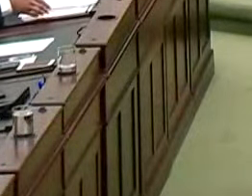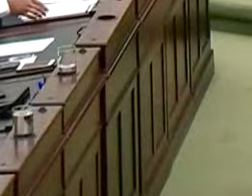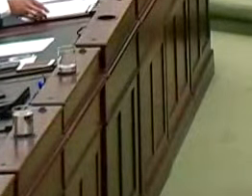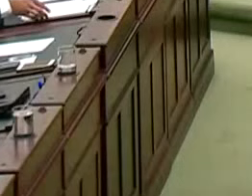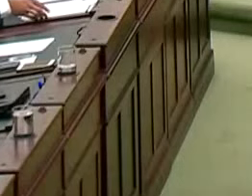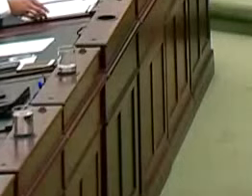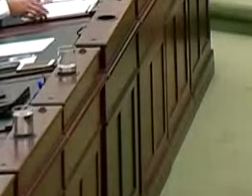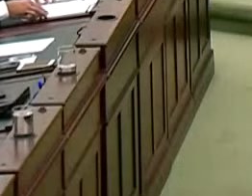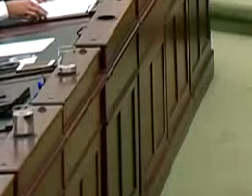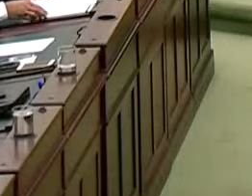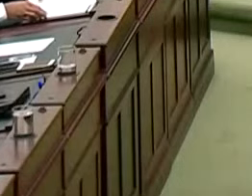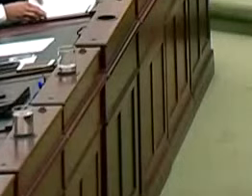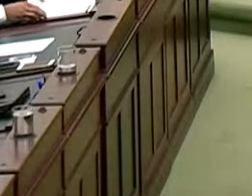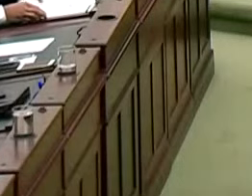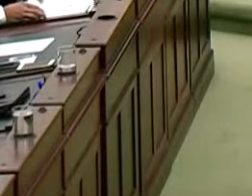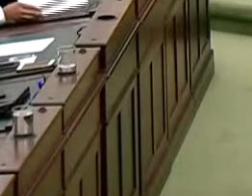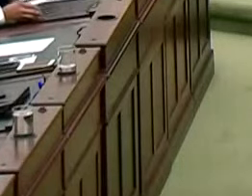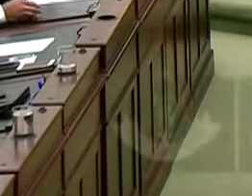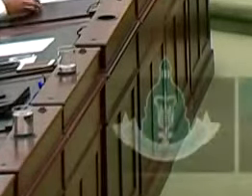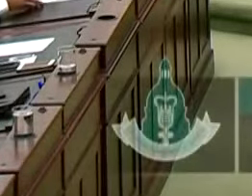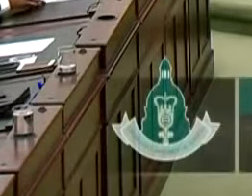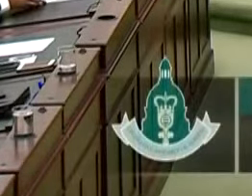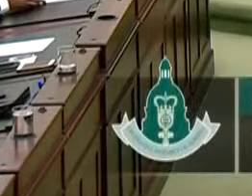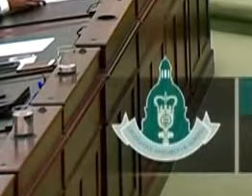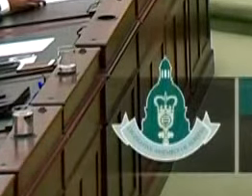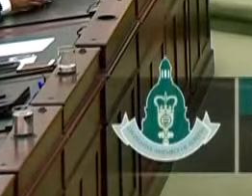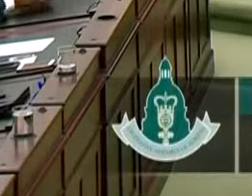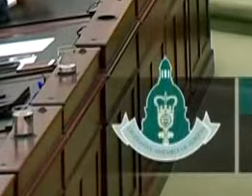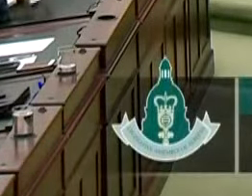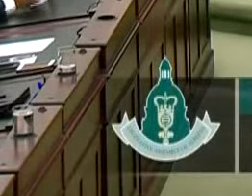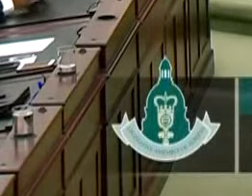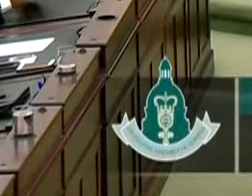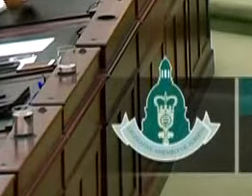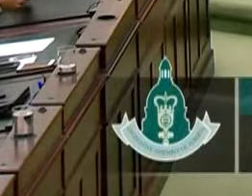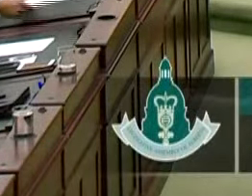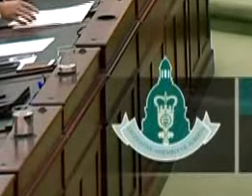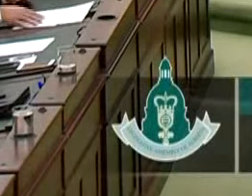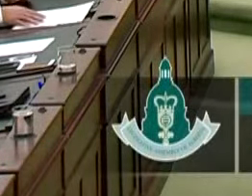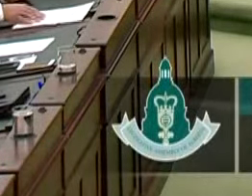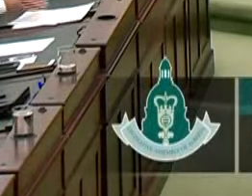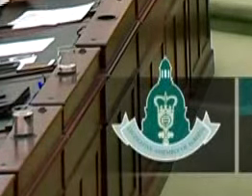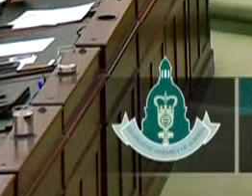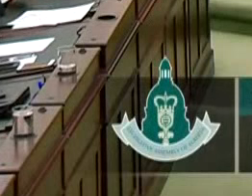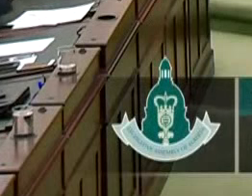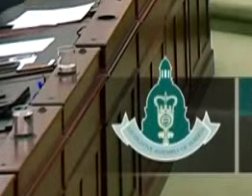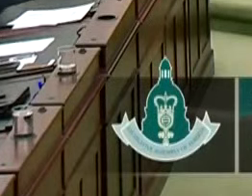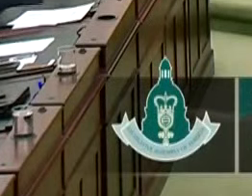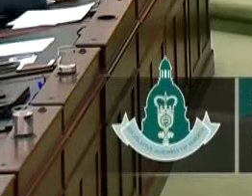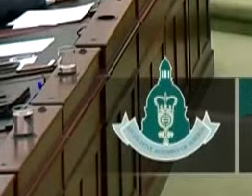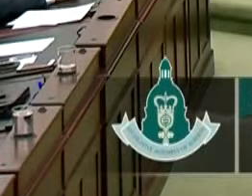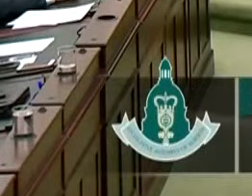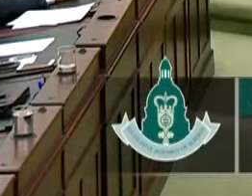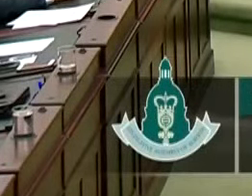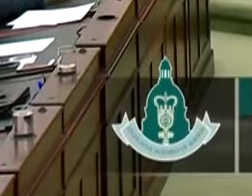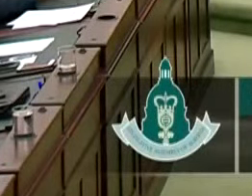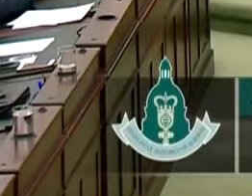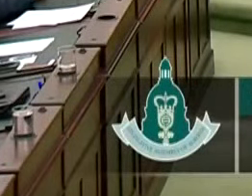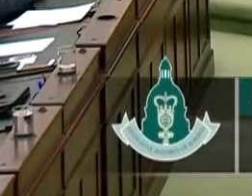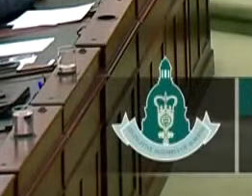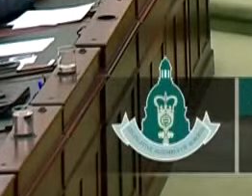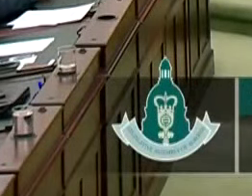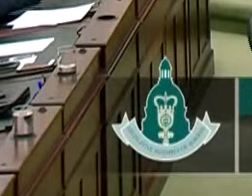Orders of the day, orders du jour. Members, prior to moving to the budget